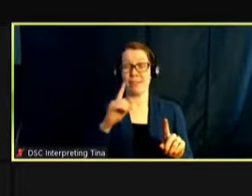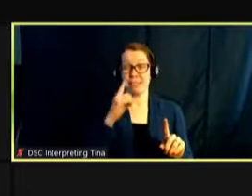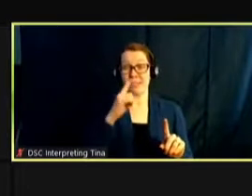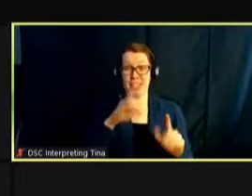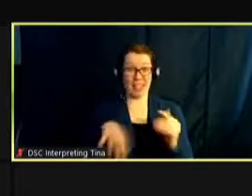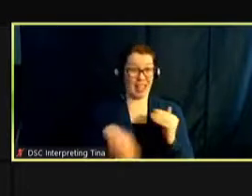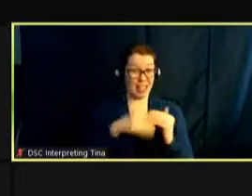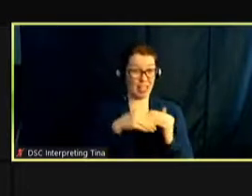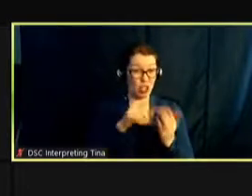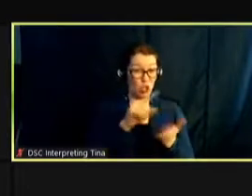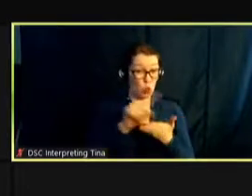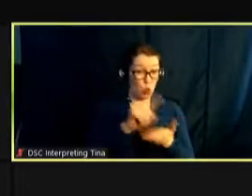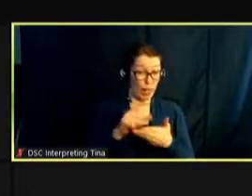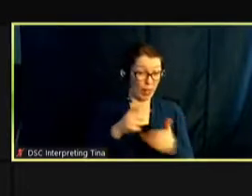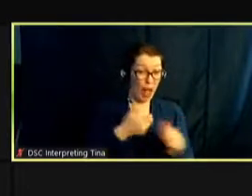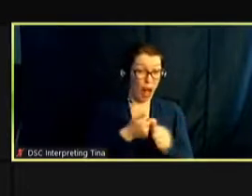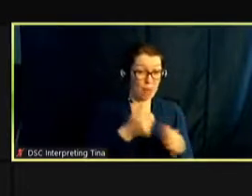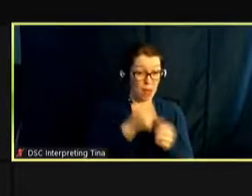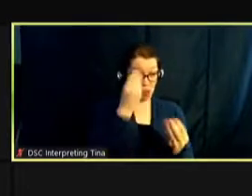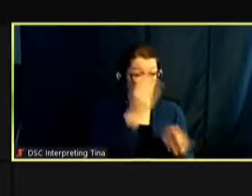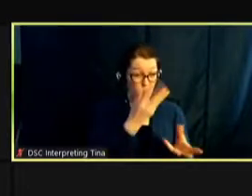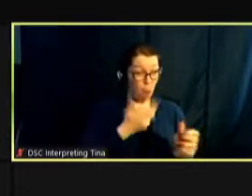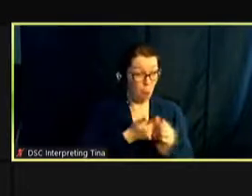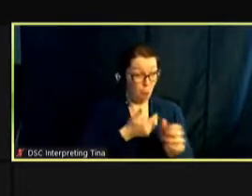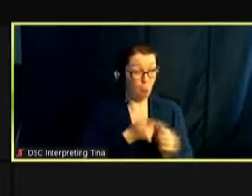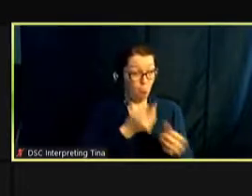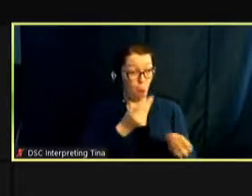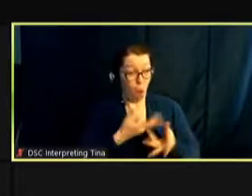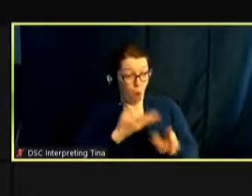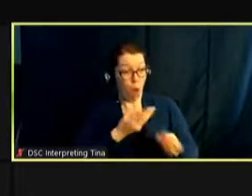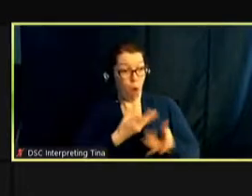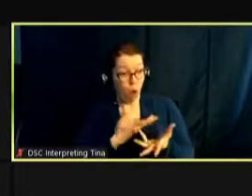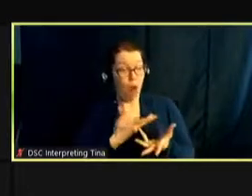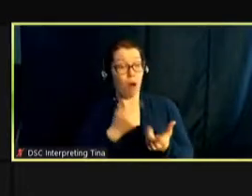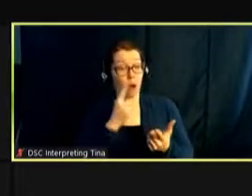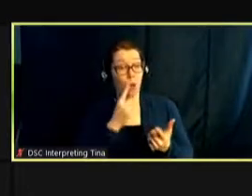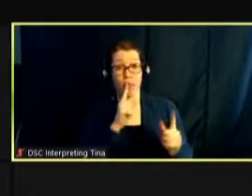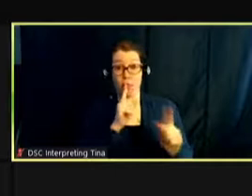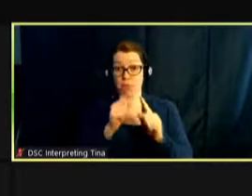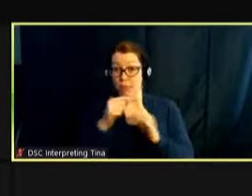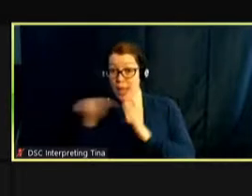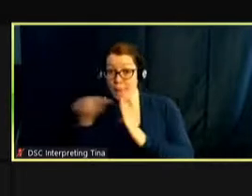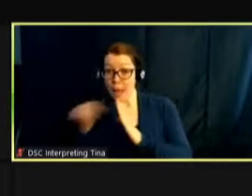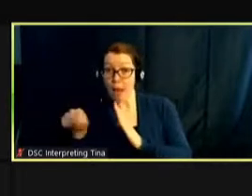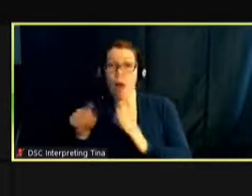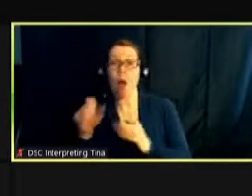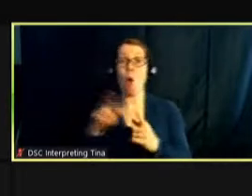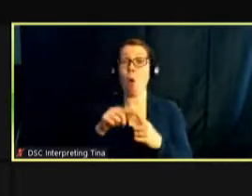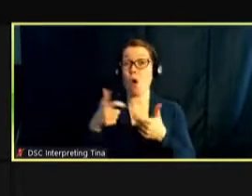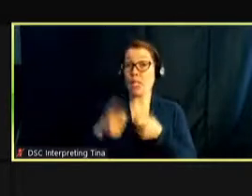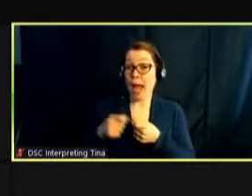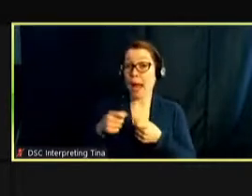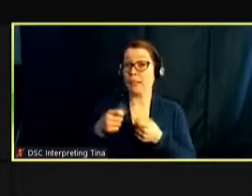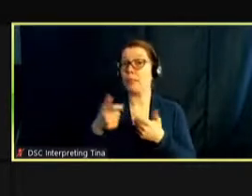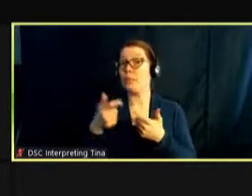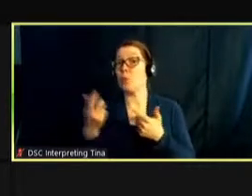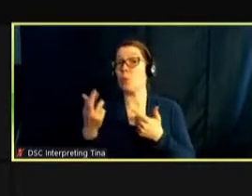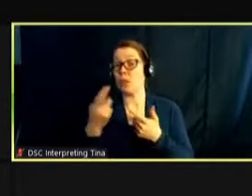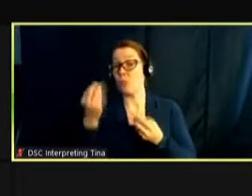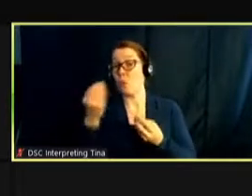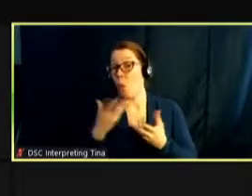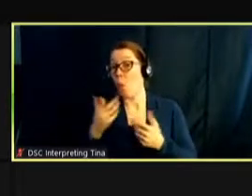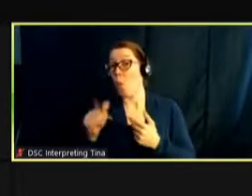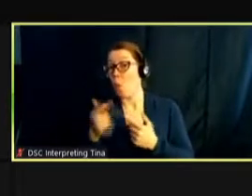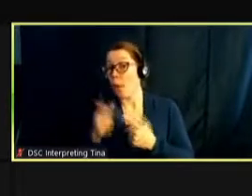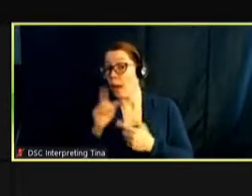addition to these weekly kind of updates, that if people pre-register, they'll get that correspondence, whether it's to their email or, like you said, down the road, a text message to get a better idea of when